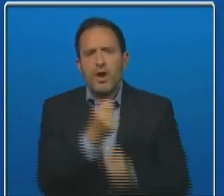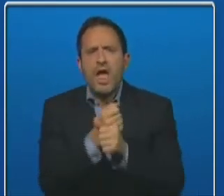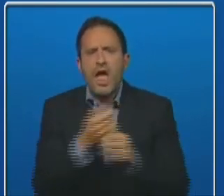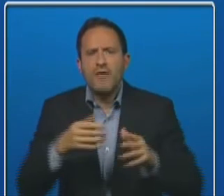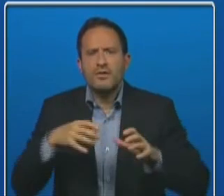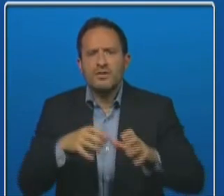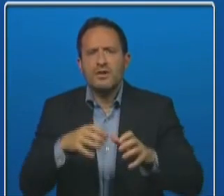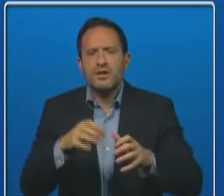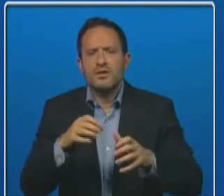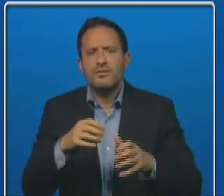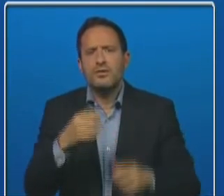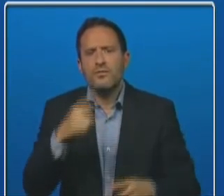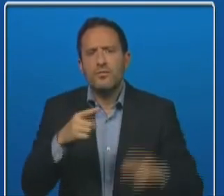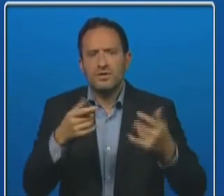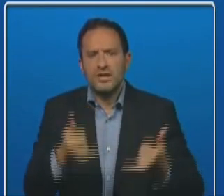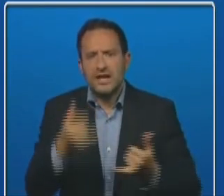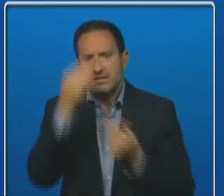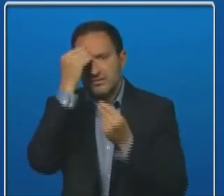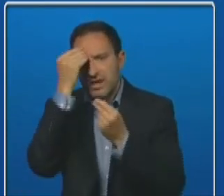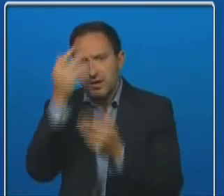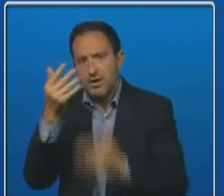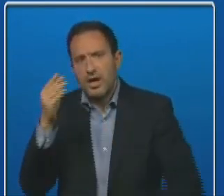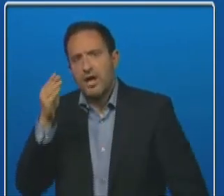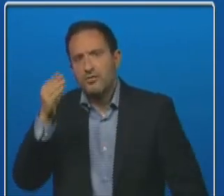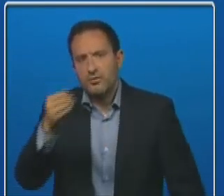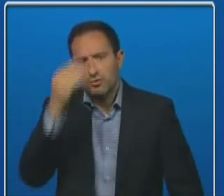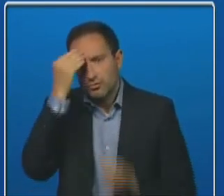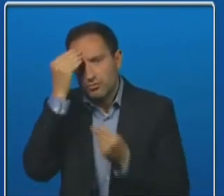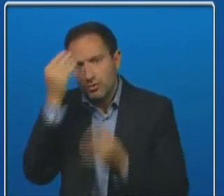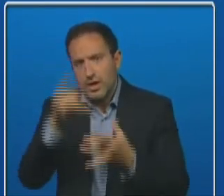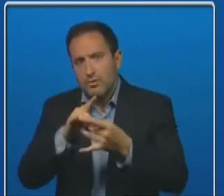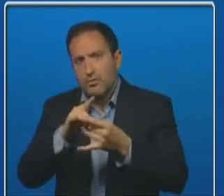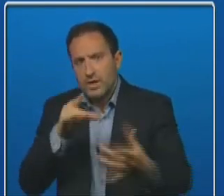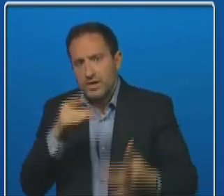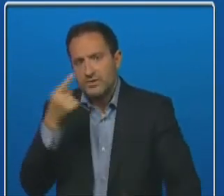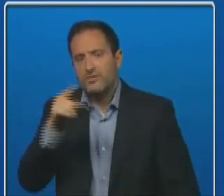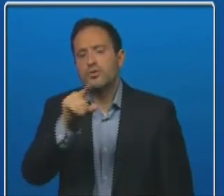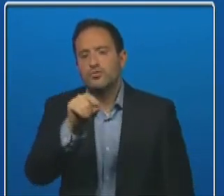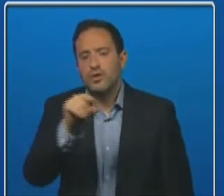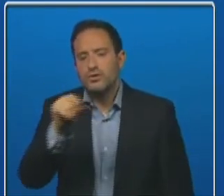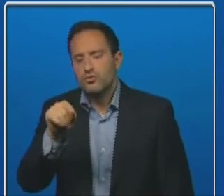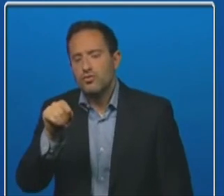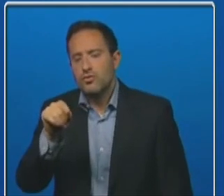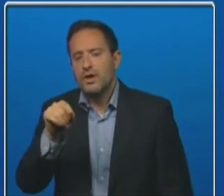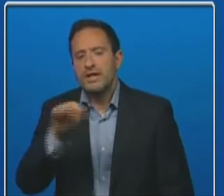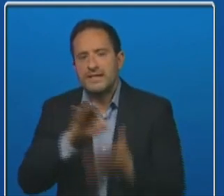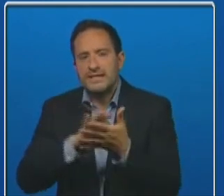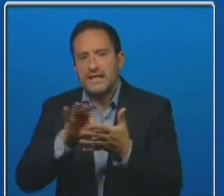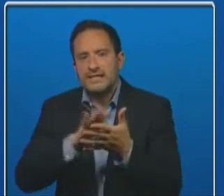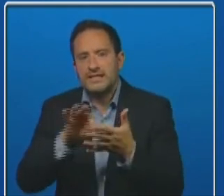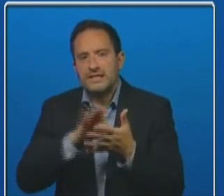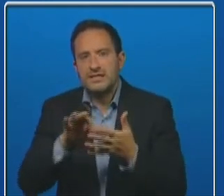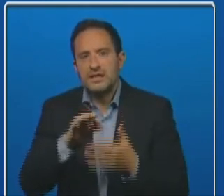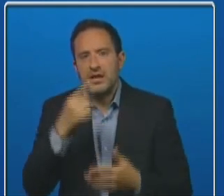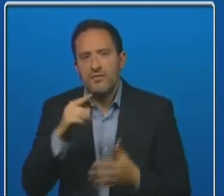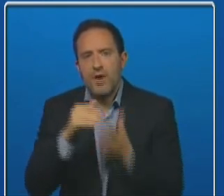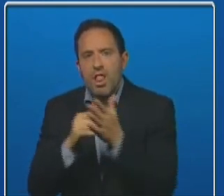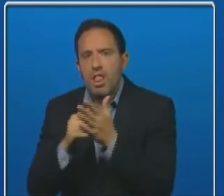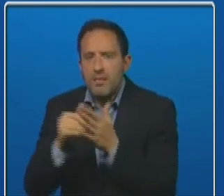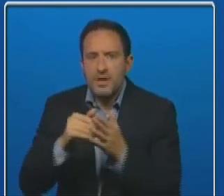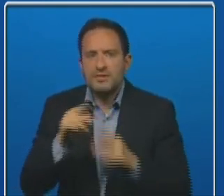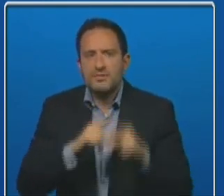ensure the delivery of today's data and future data releases from the 2020 census. And I want to thank the millions of people who completed the